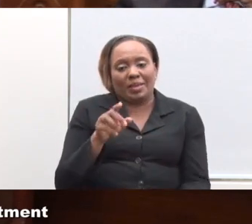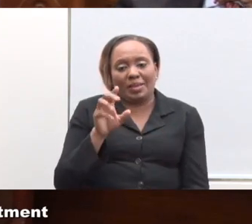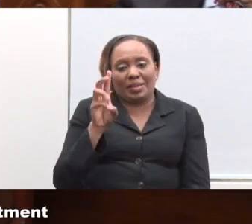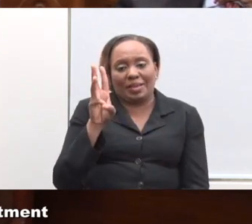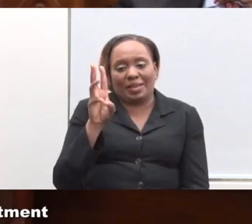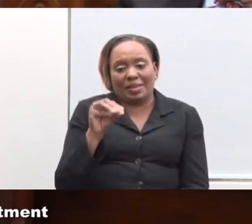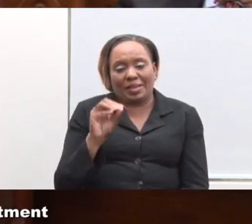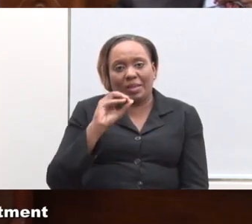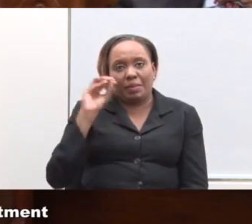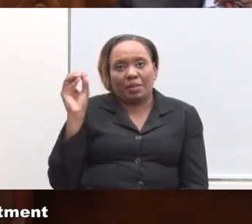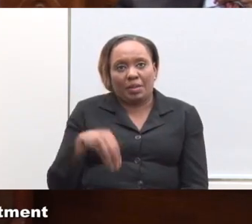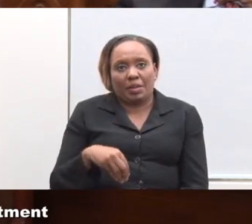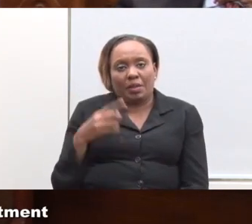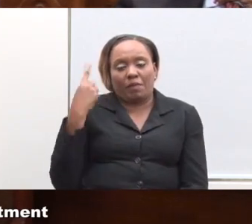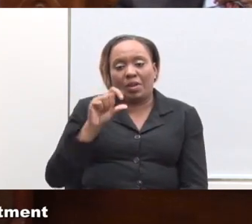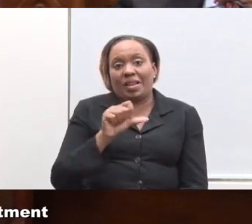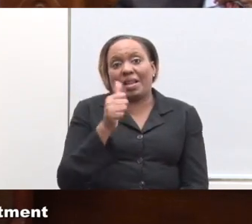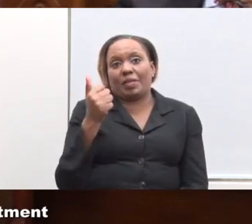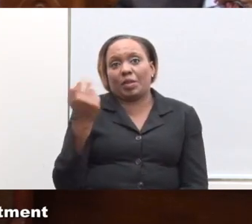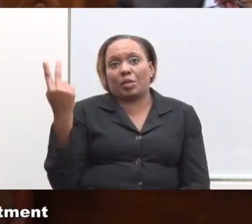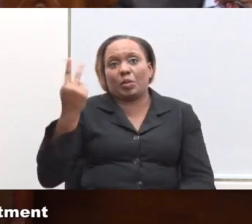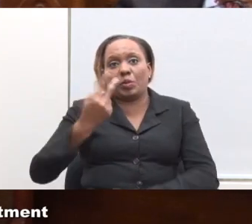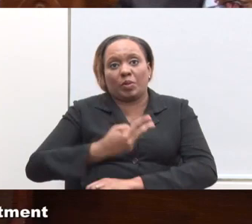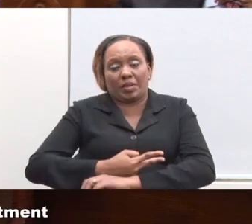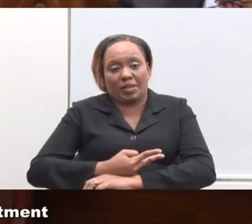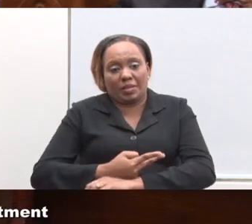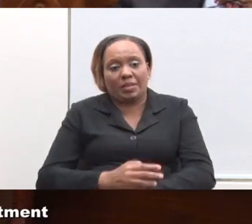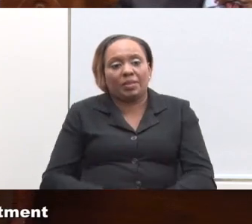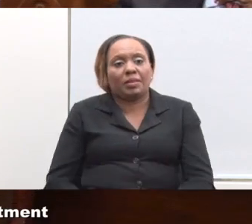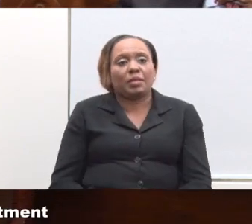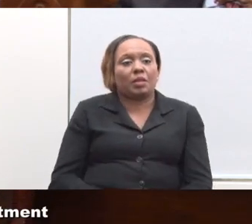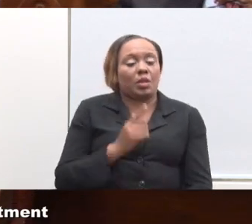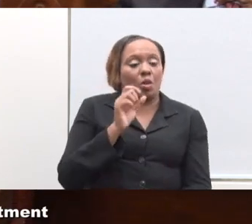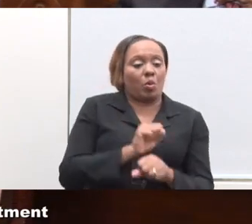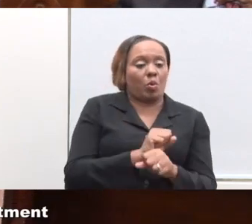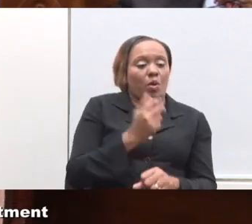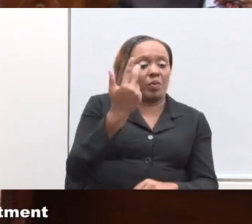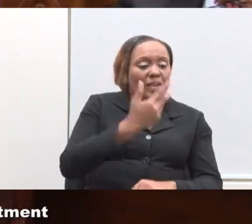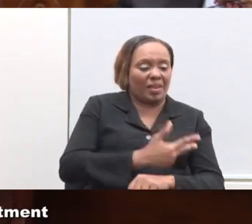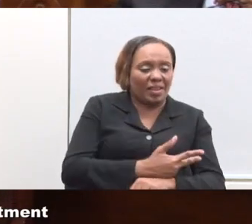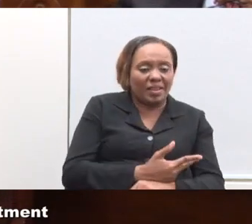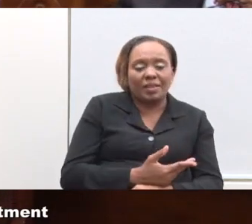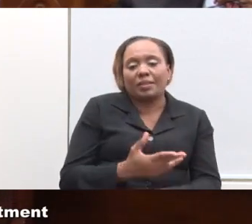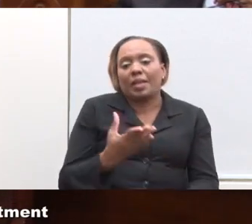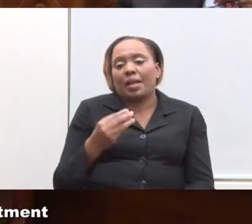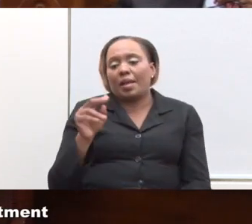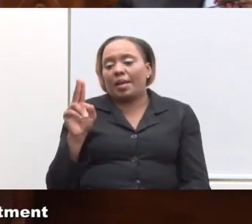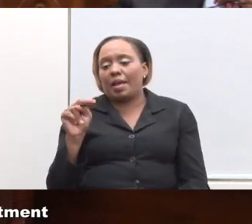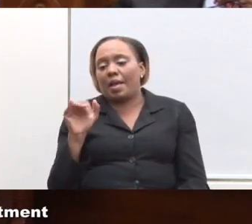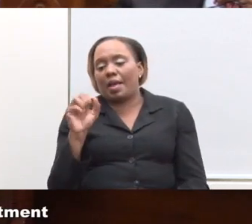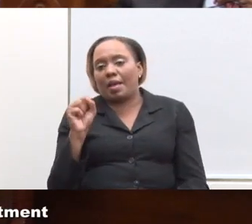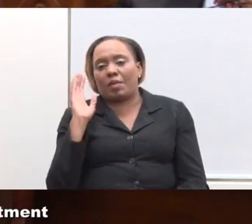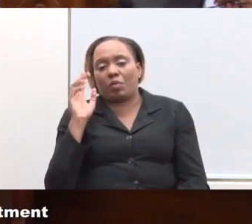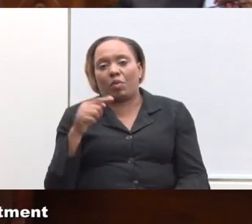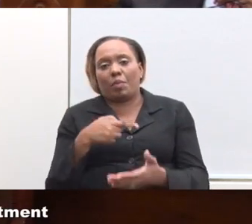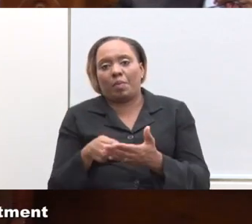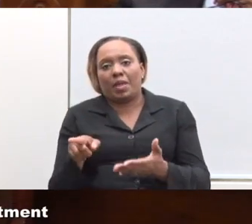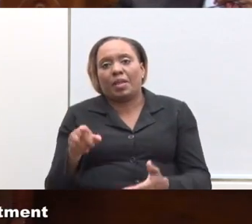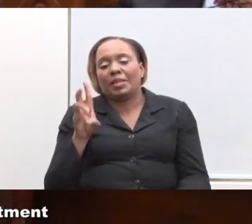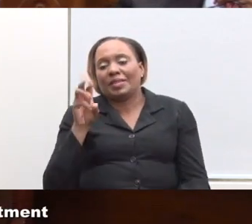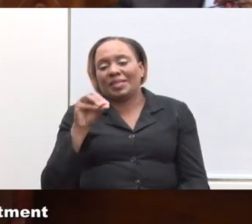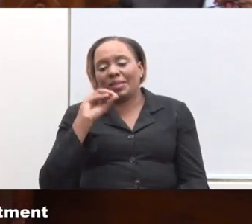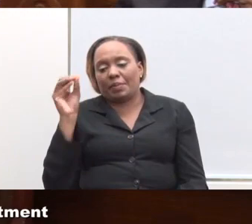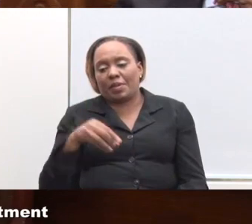have earned for the other 2 days of that short week. And in addition, we are we